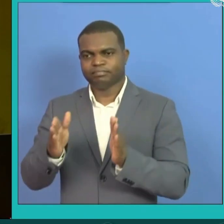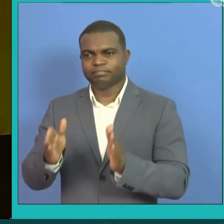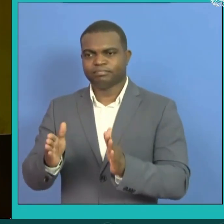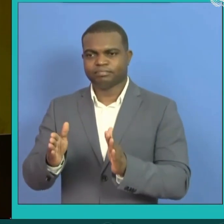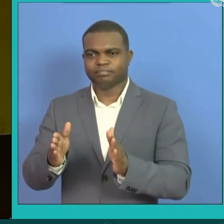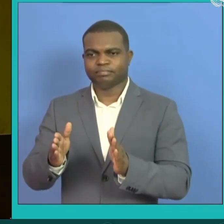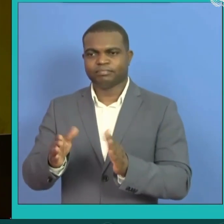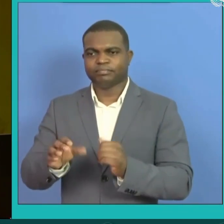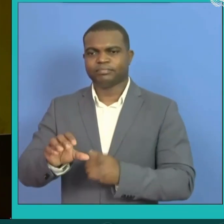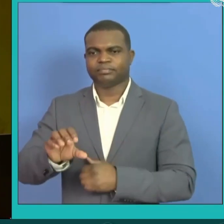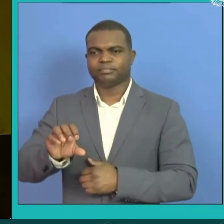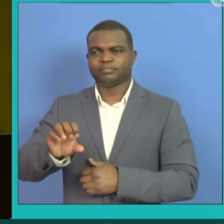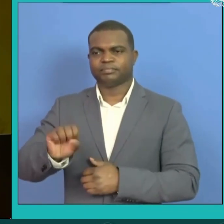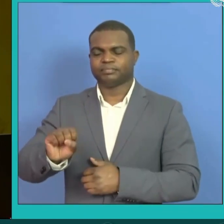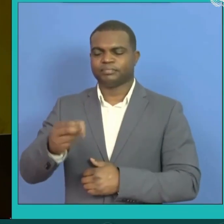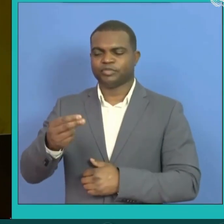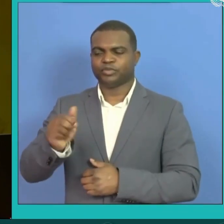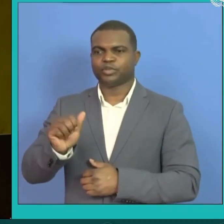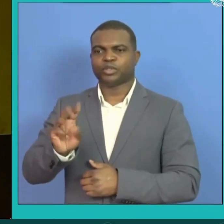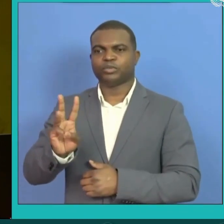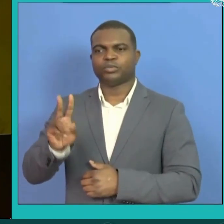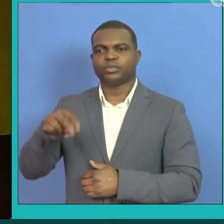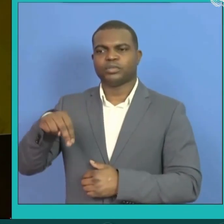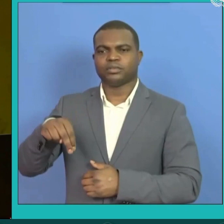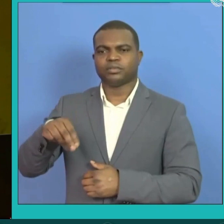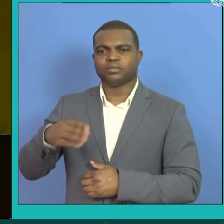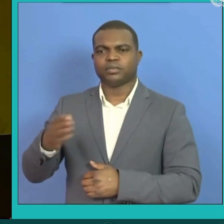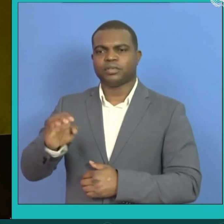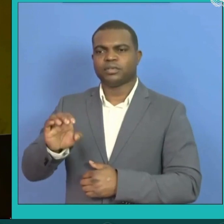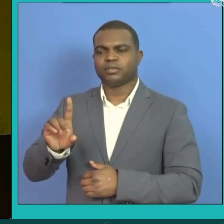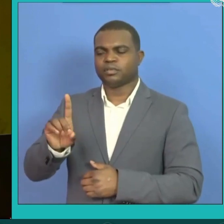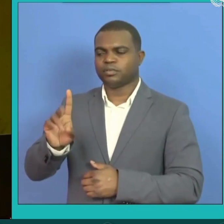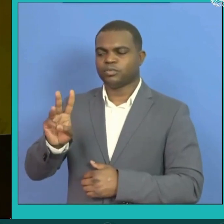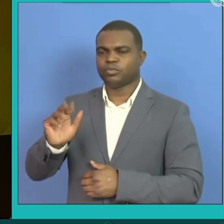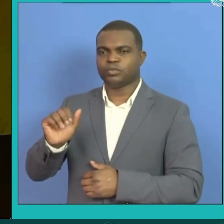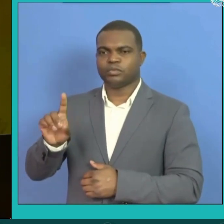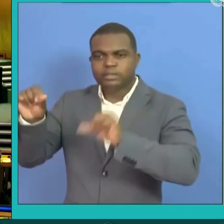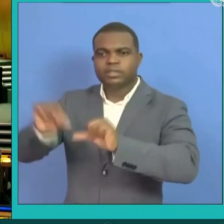Vocational Training of St. Lucia, speaking on behalf of the Caribbean community.